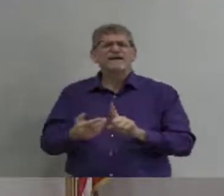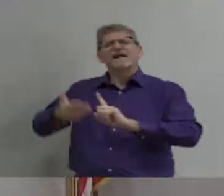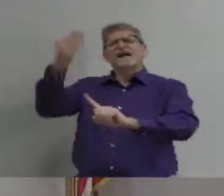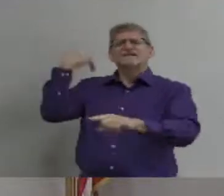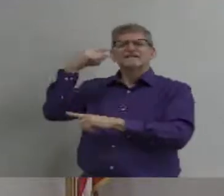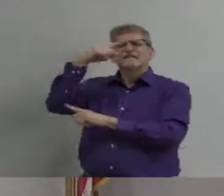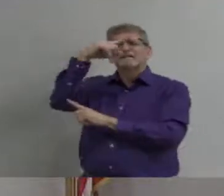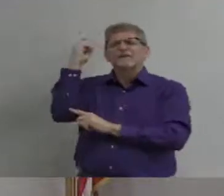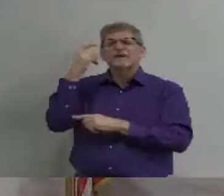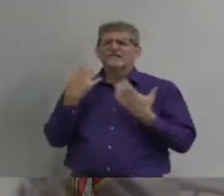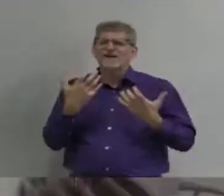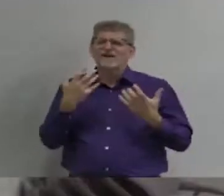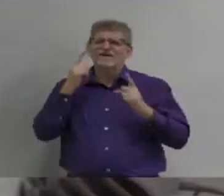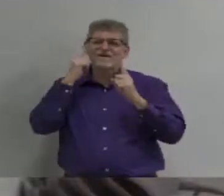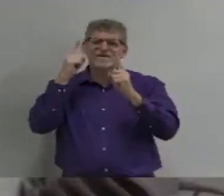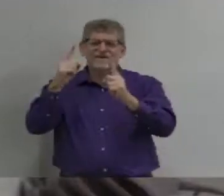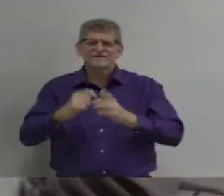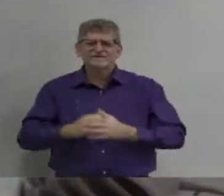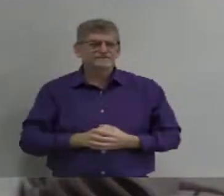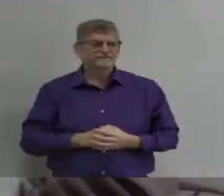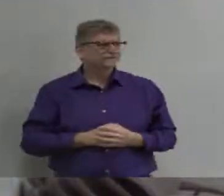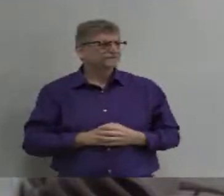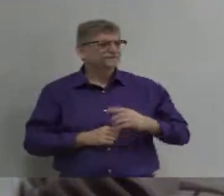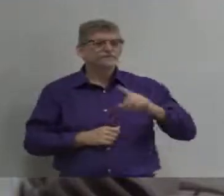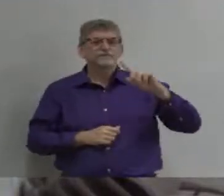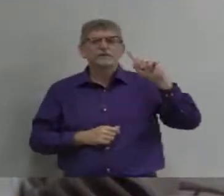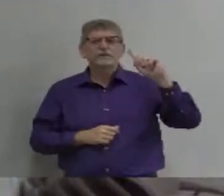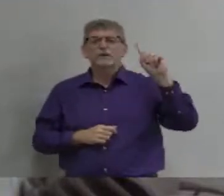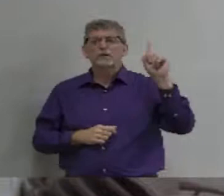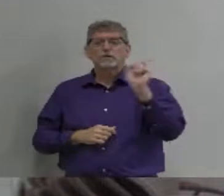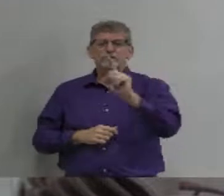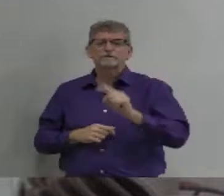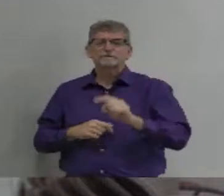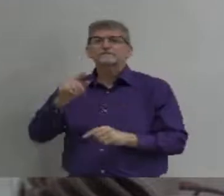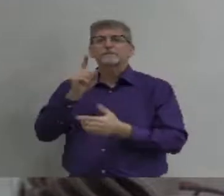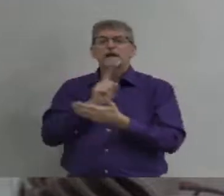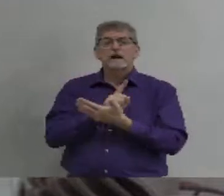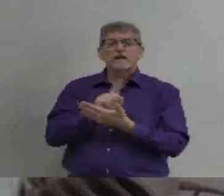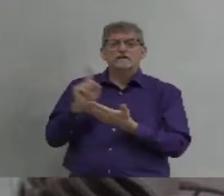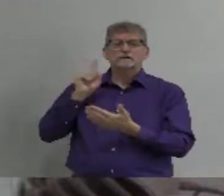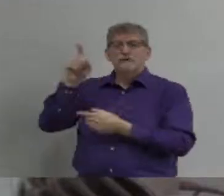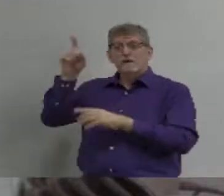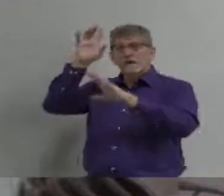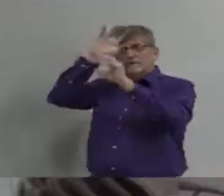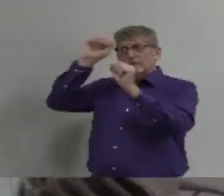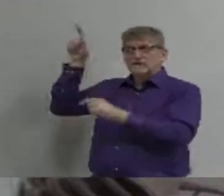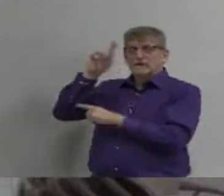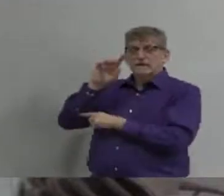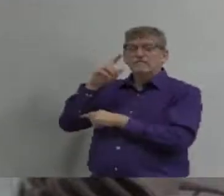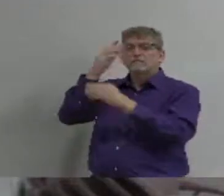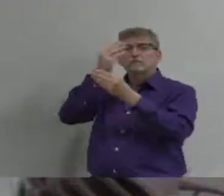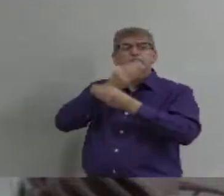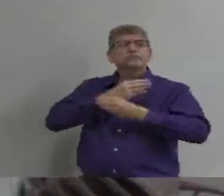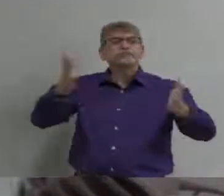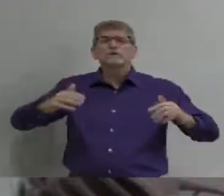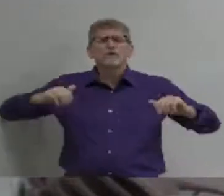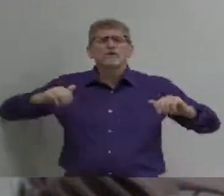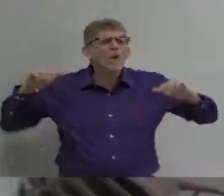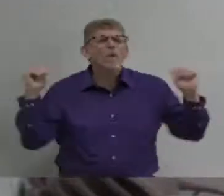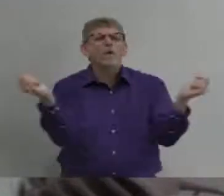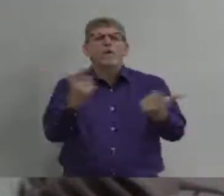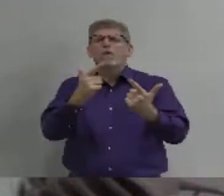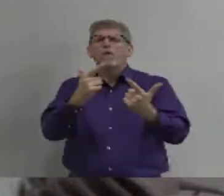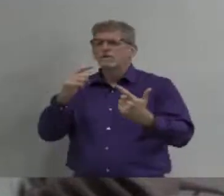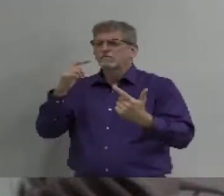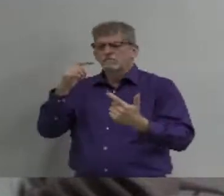So obviously last week we heard the president say that by May every adult will be eligible to sign up for a vaccine. What does that mean for rollout